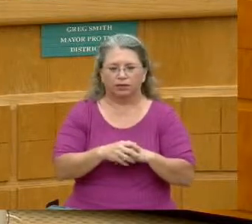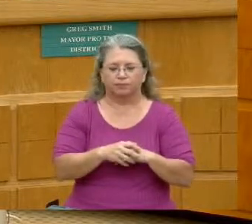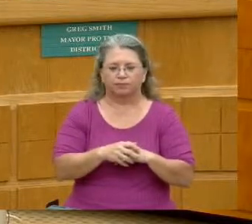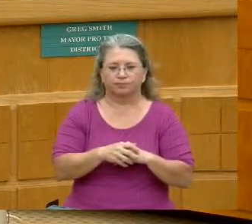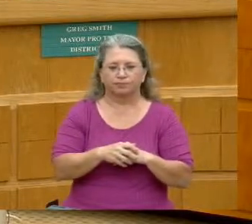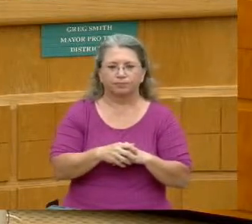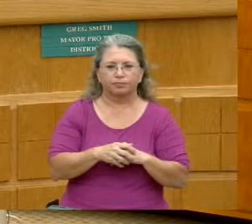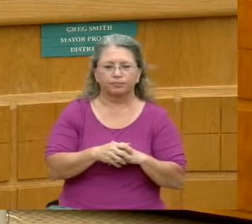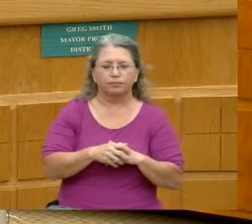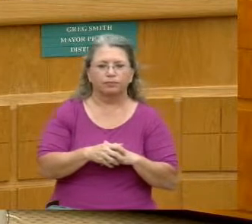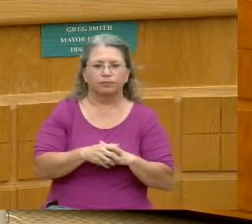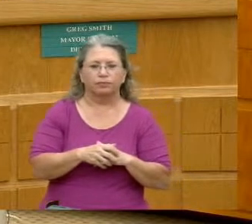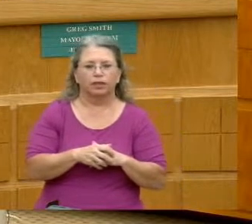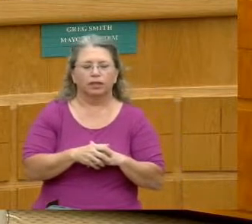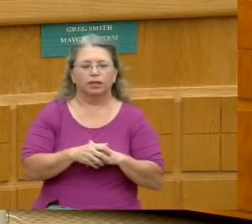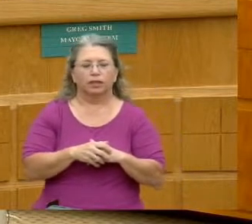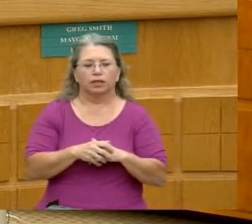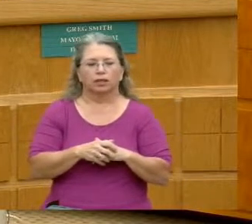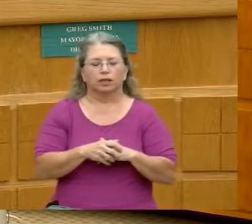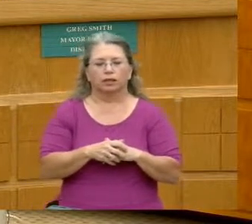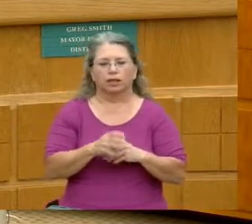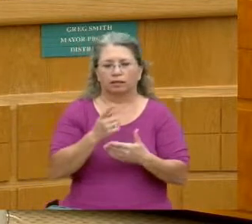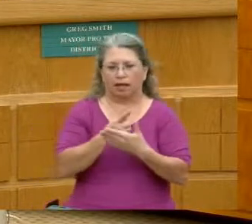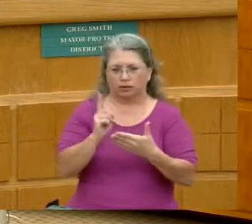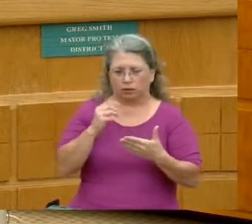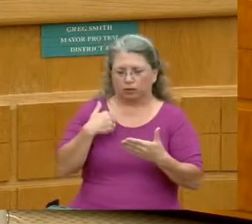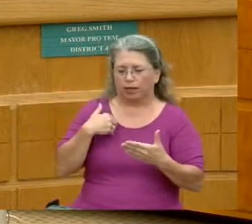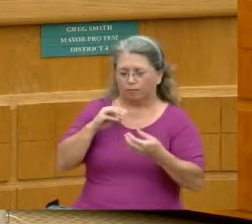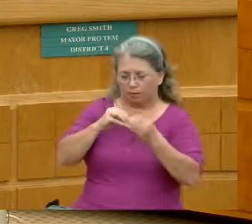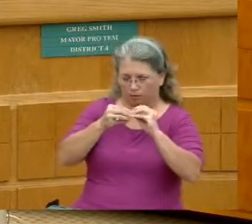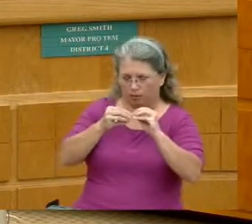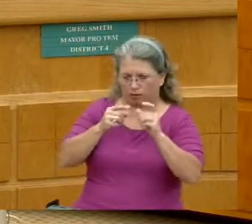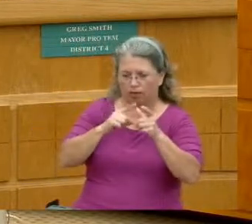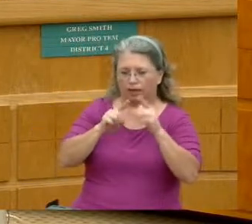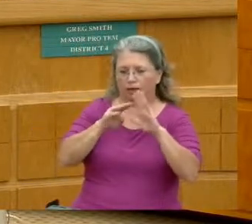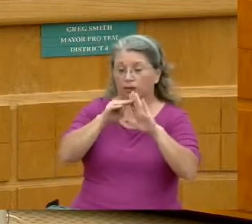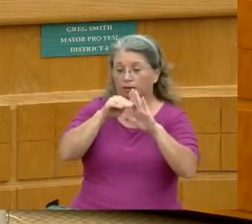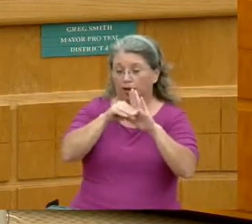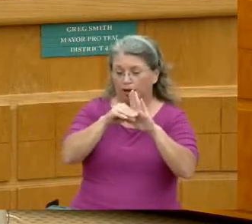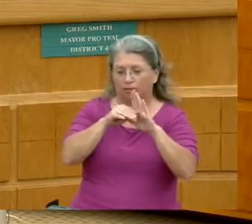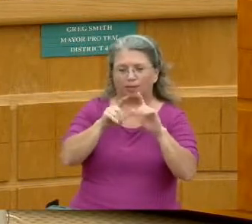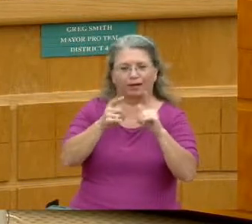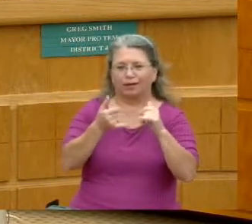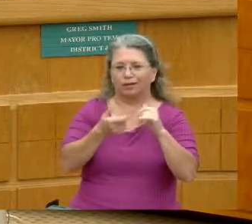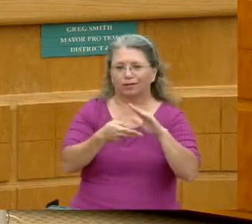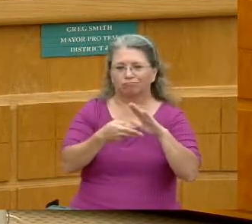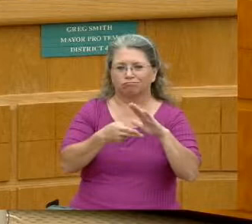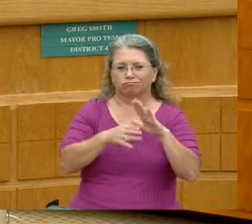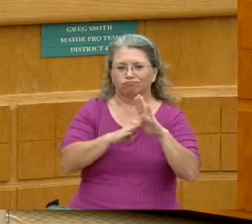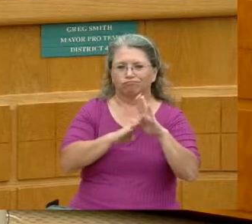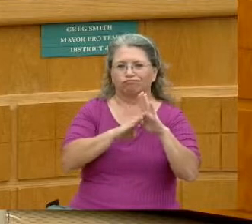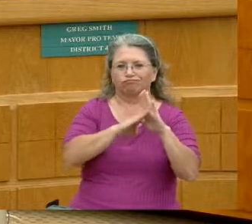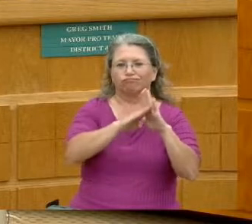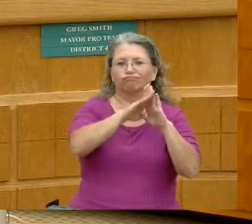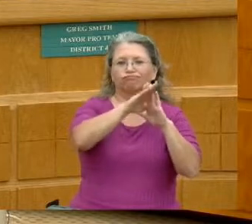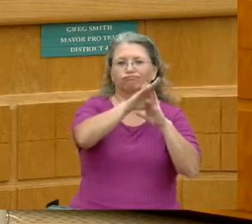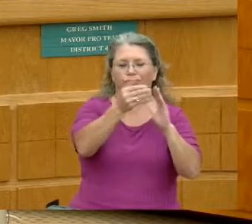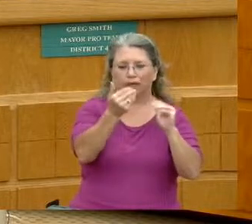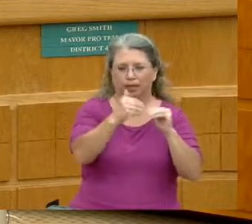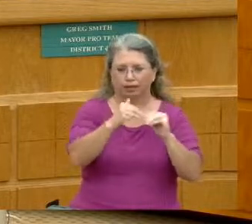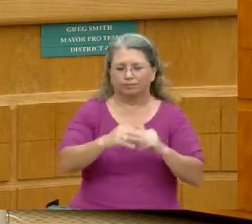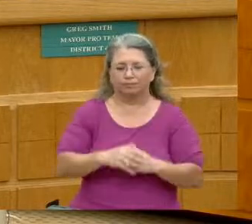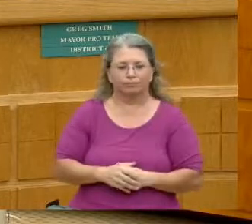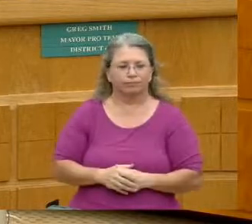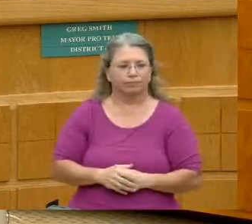last week's presentation, and it started increasing again. So this probability right now is equivalent